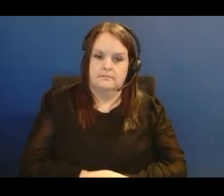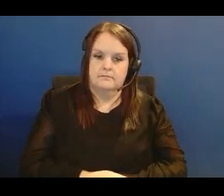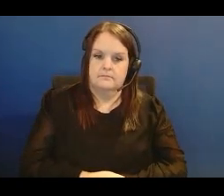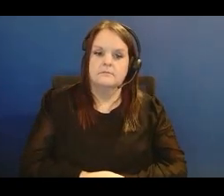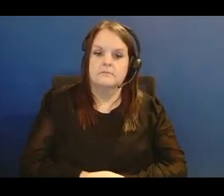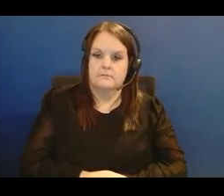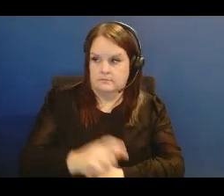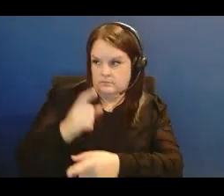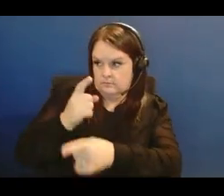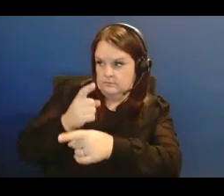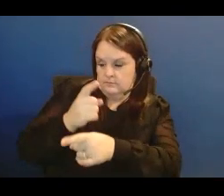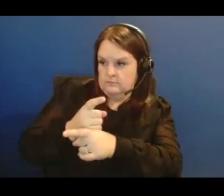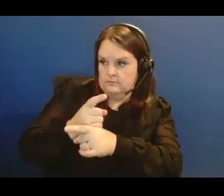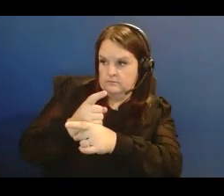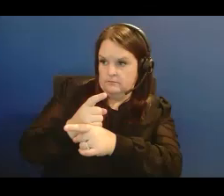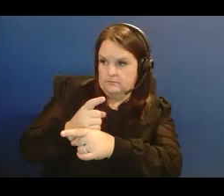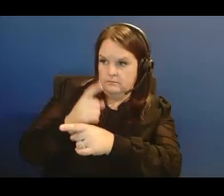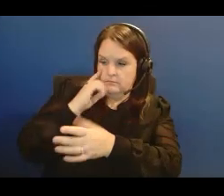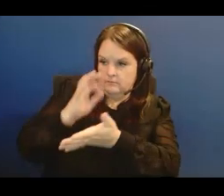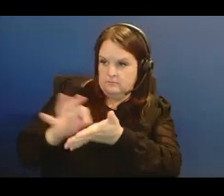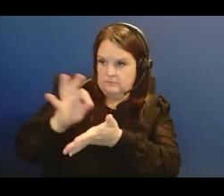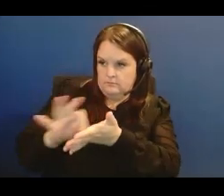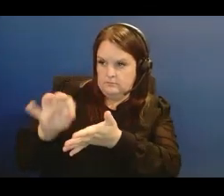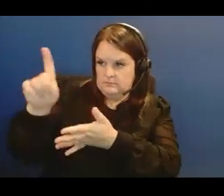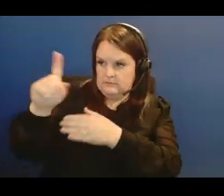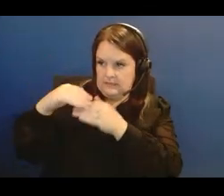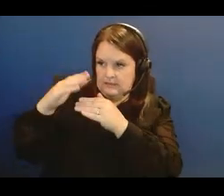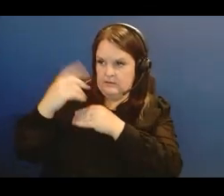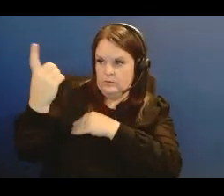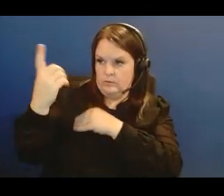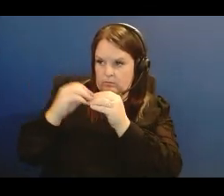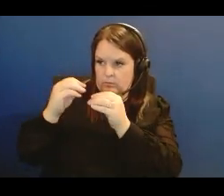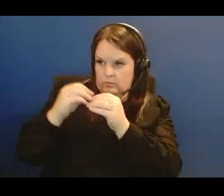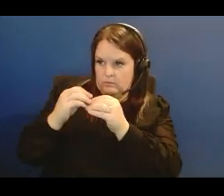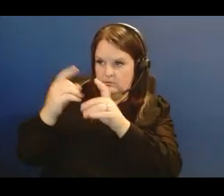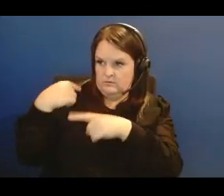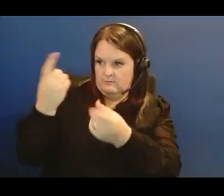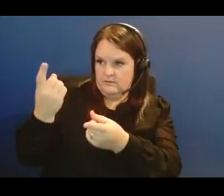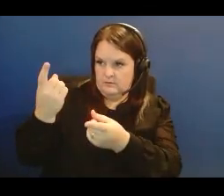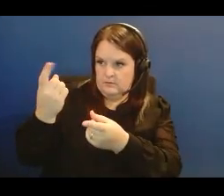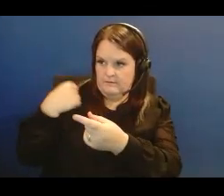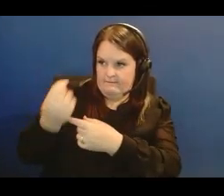Am I right on the count, Alex? We need 5.